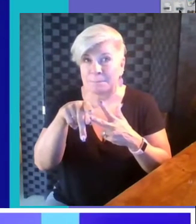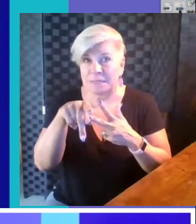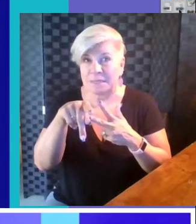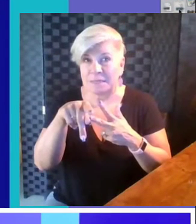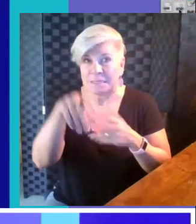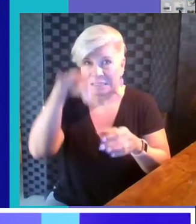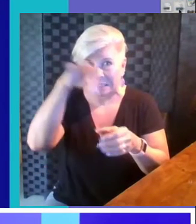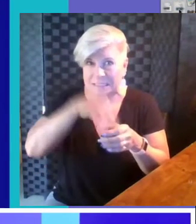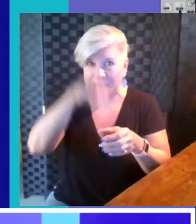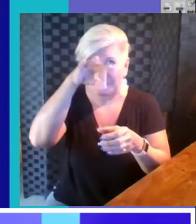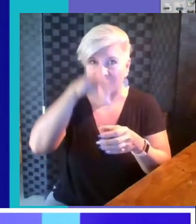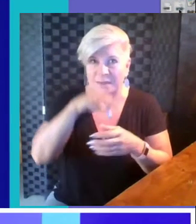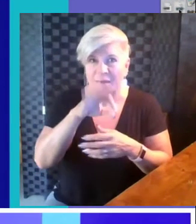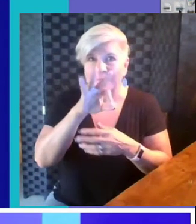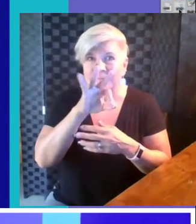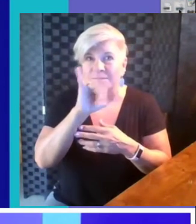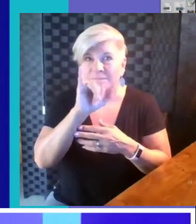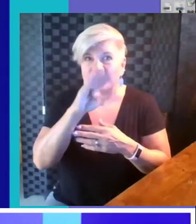D-ip,